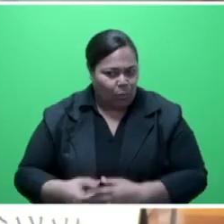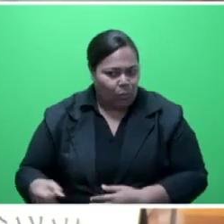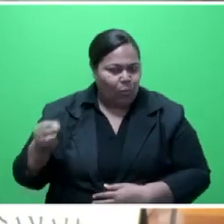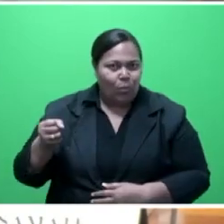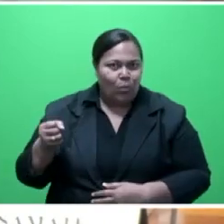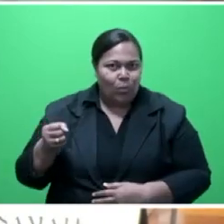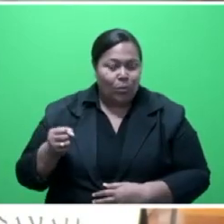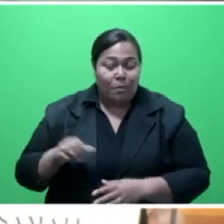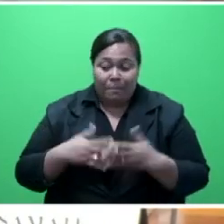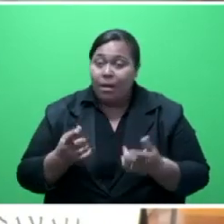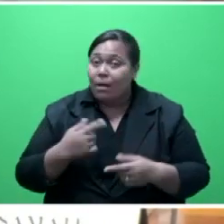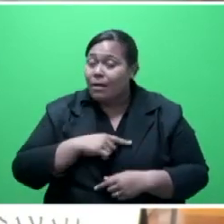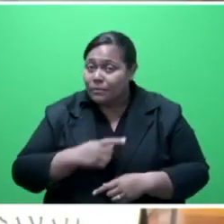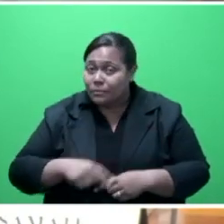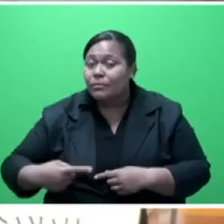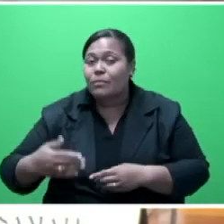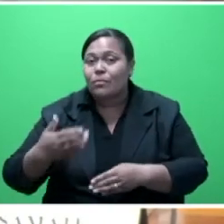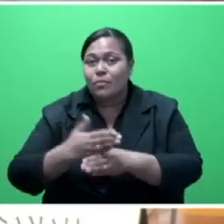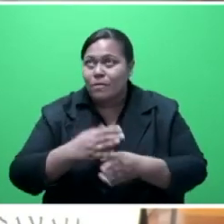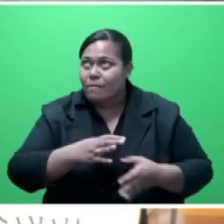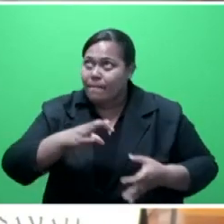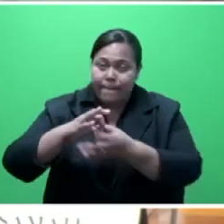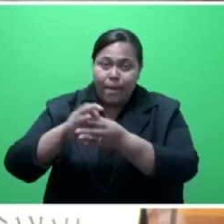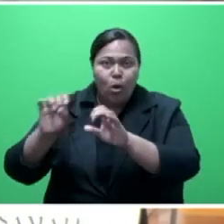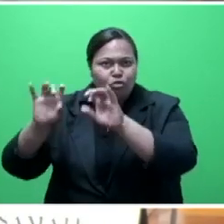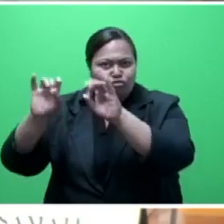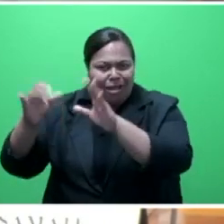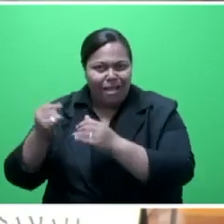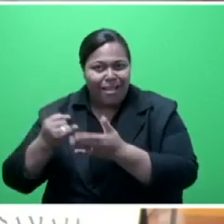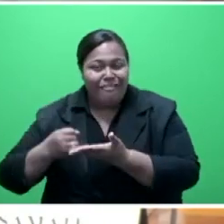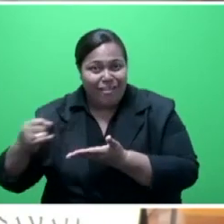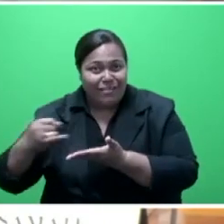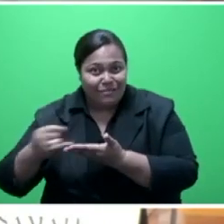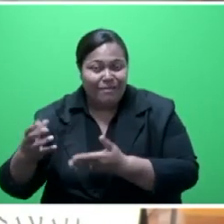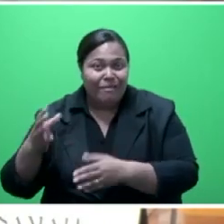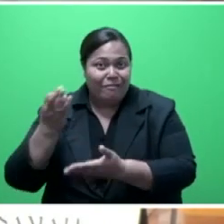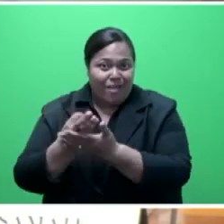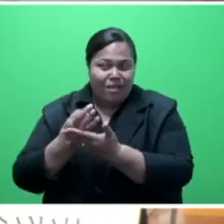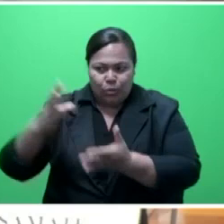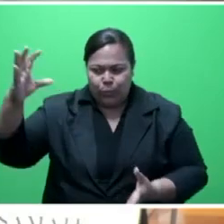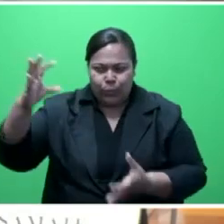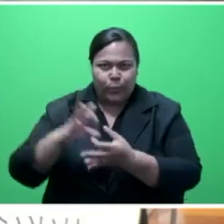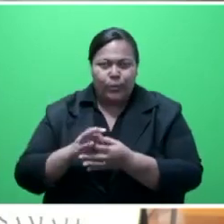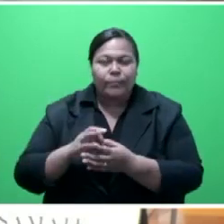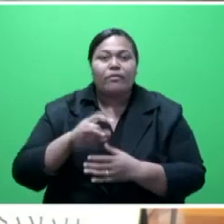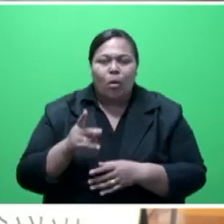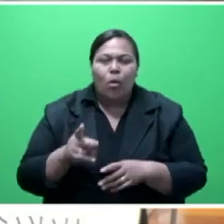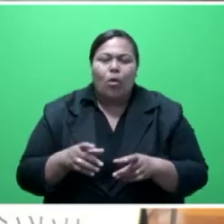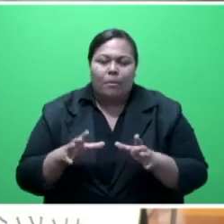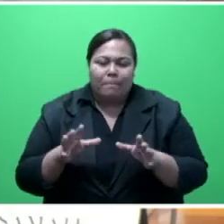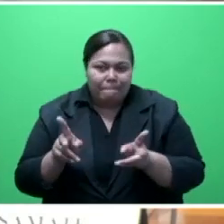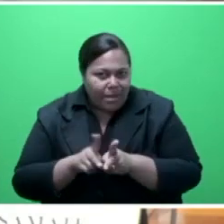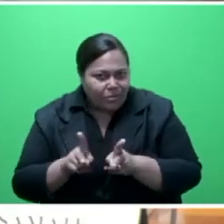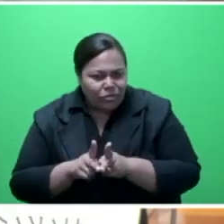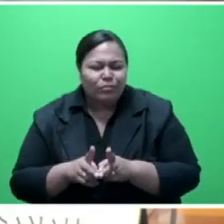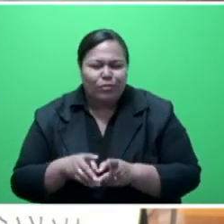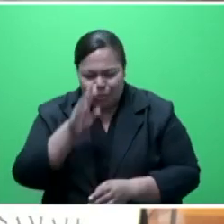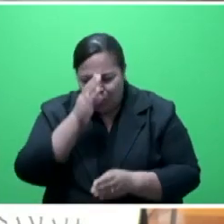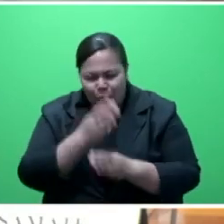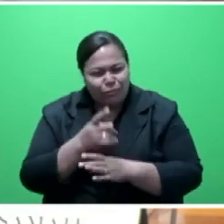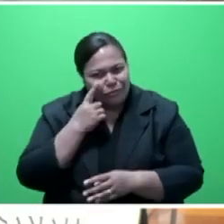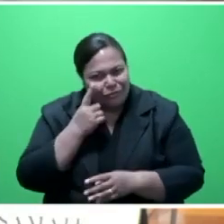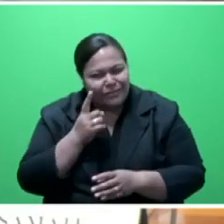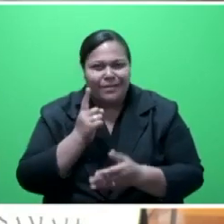been working very closely with the Australian Investment Fund for the Pacific to progress the partnership's preconditions, and we hope to see some traction very